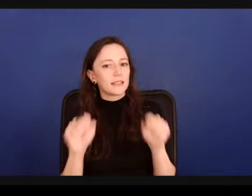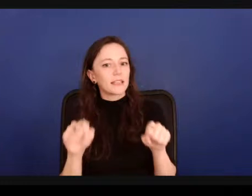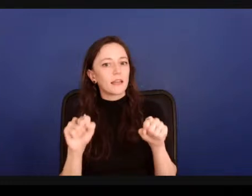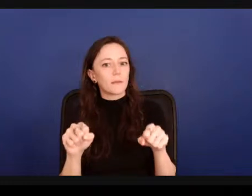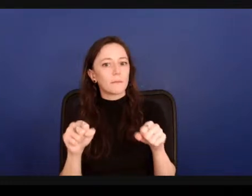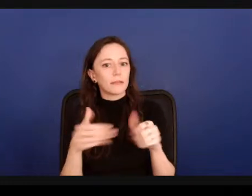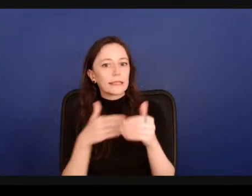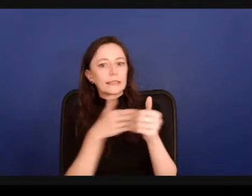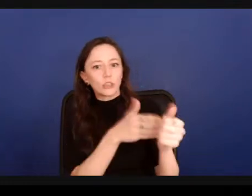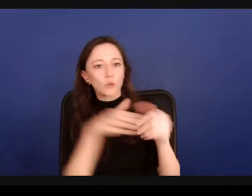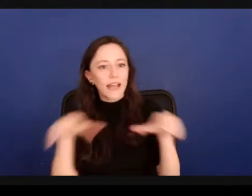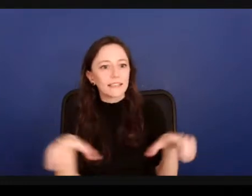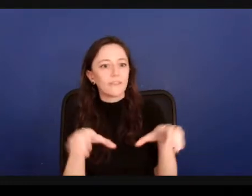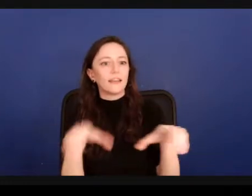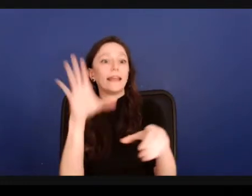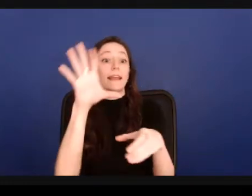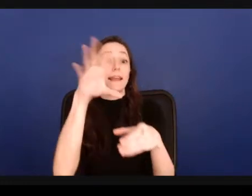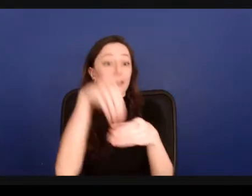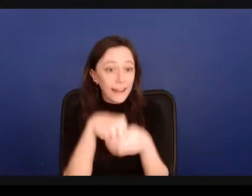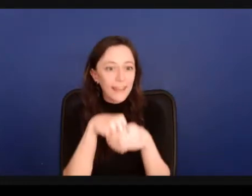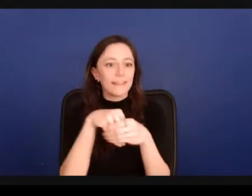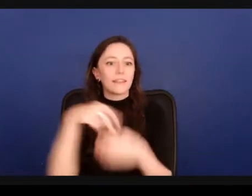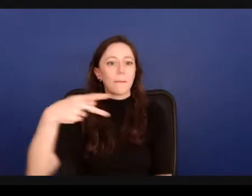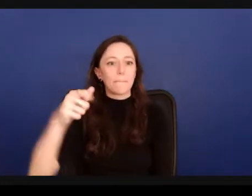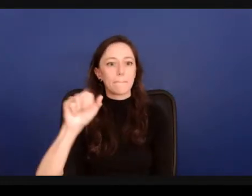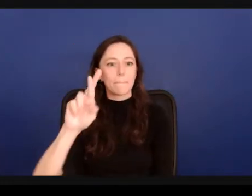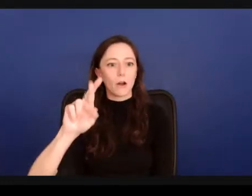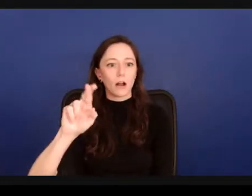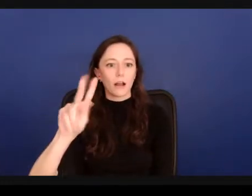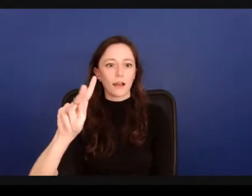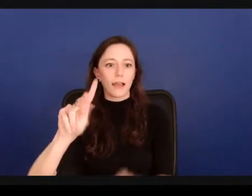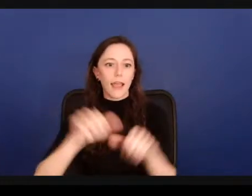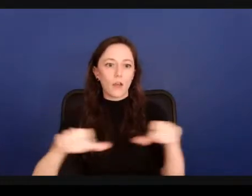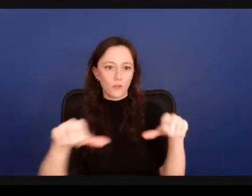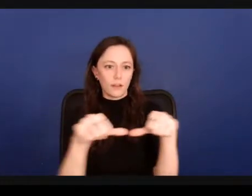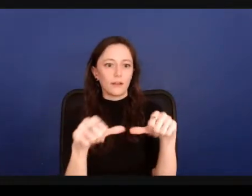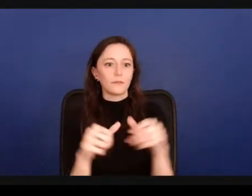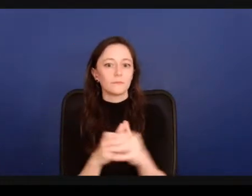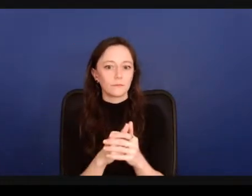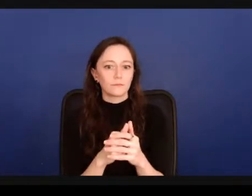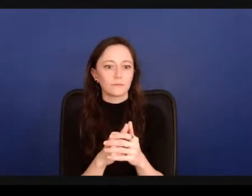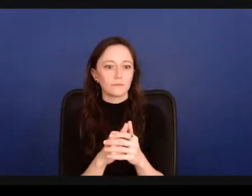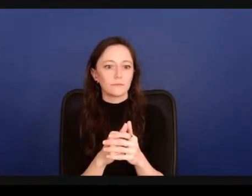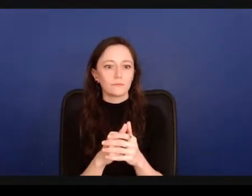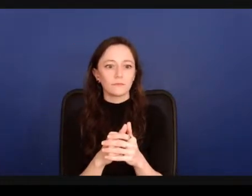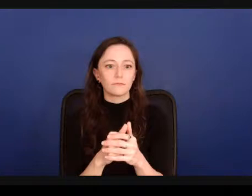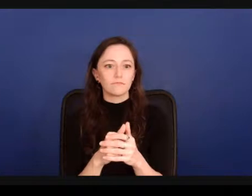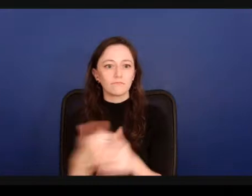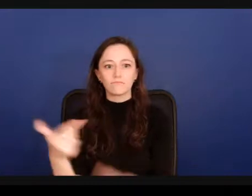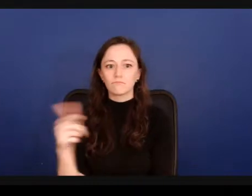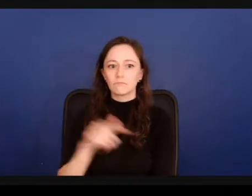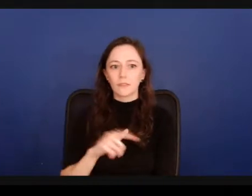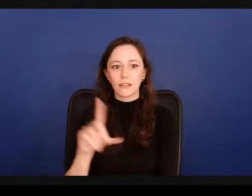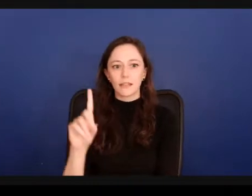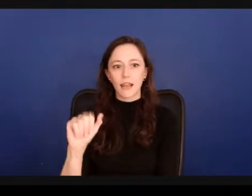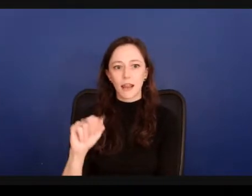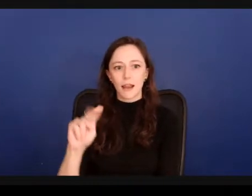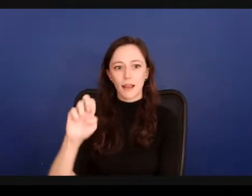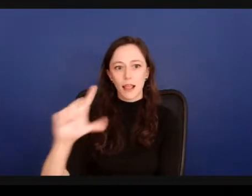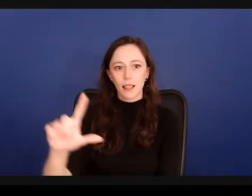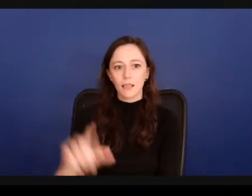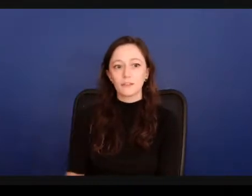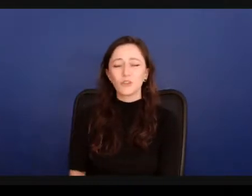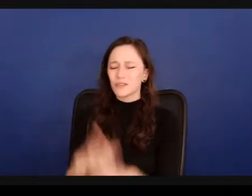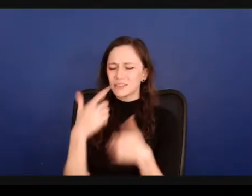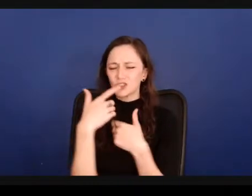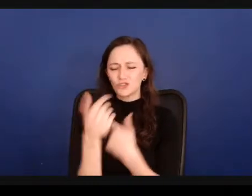Dan, you want to add something to the earthquakes here? Not really. I mean, it's just been interesting